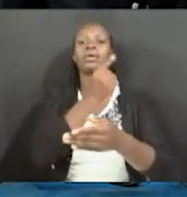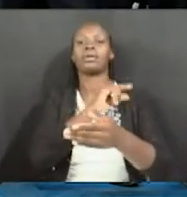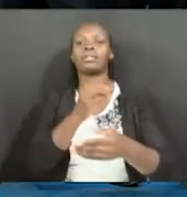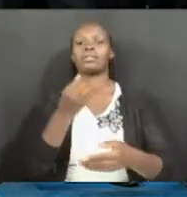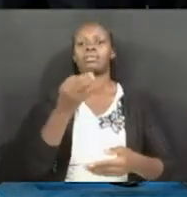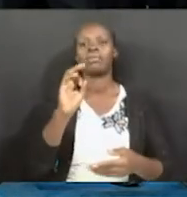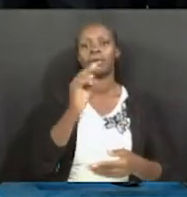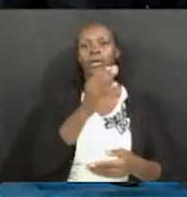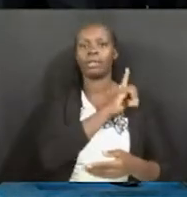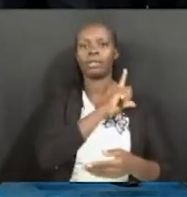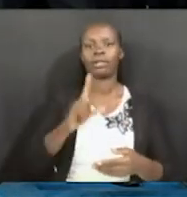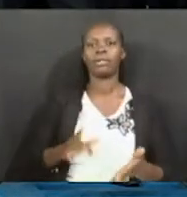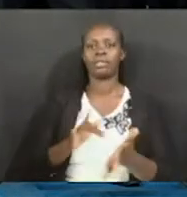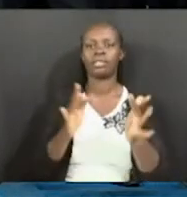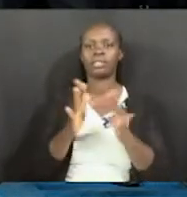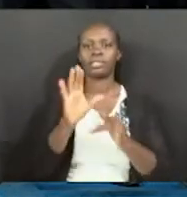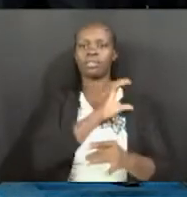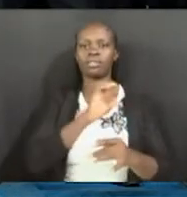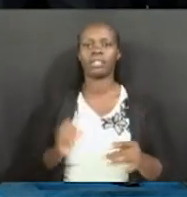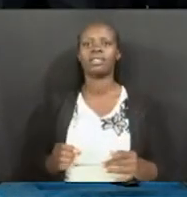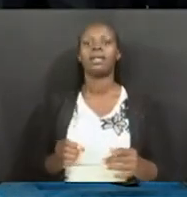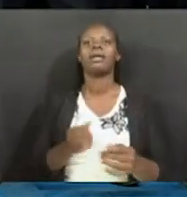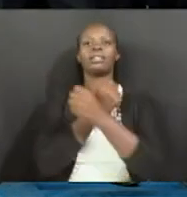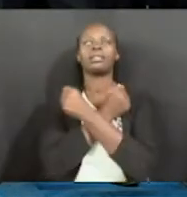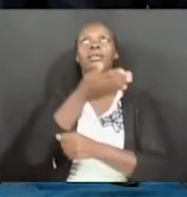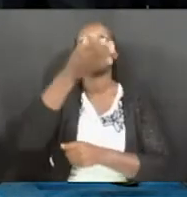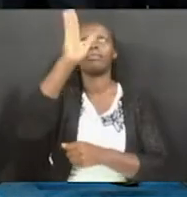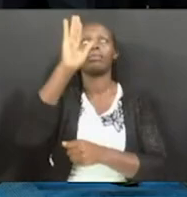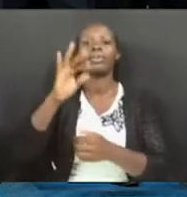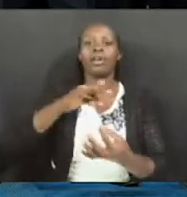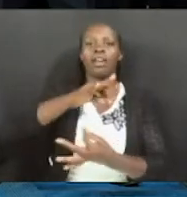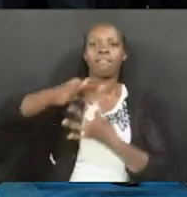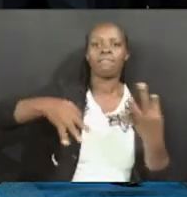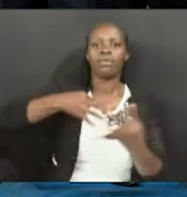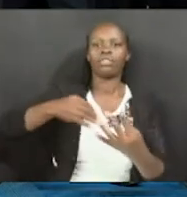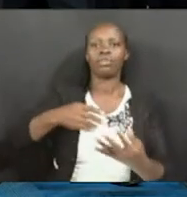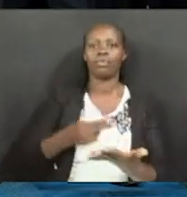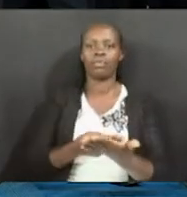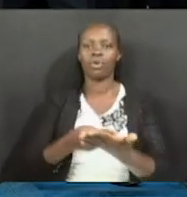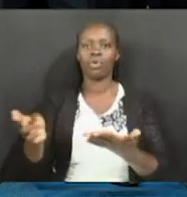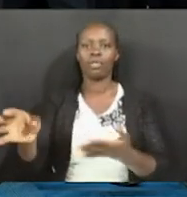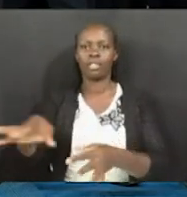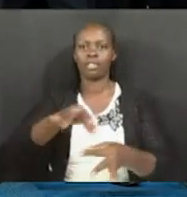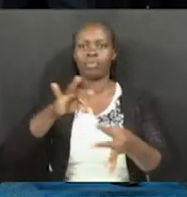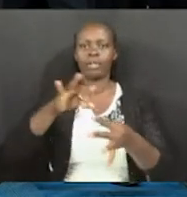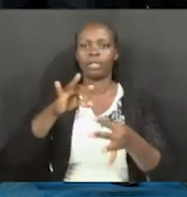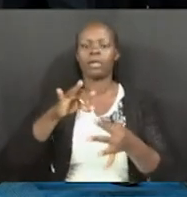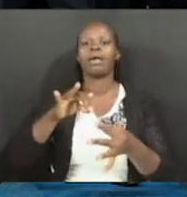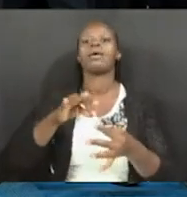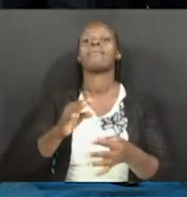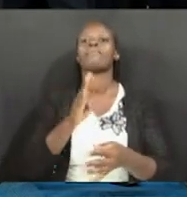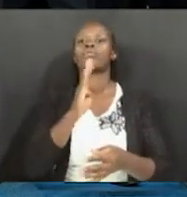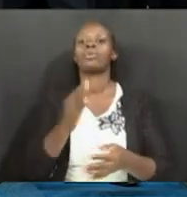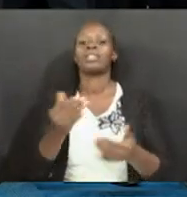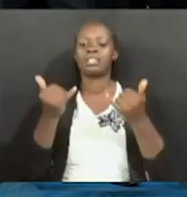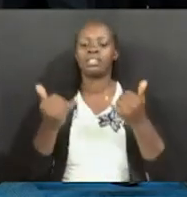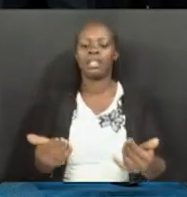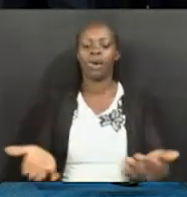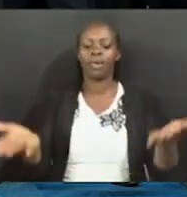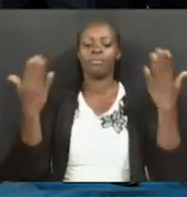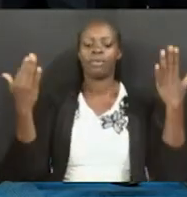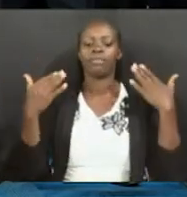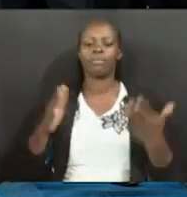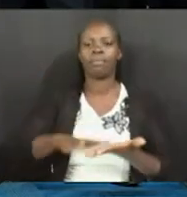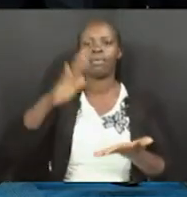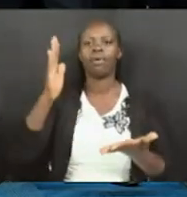Jesus Christ and the love of God and the fellowship of the Holy Spirit be with us now and forevermore.